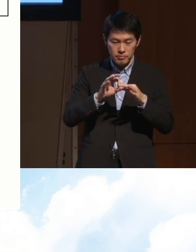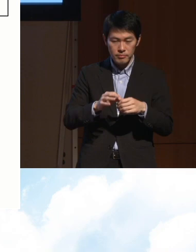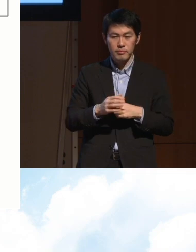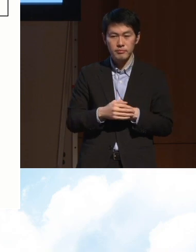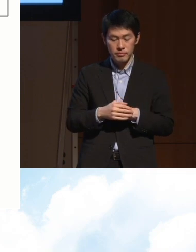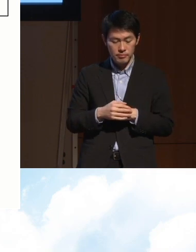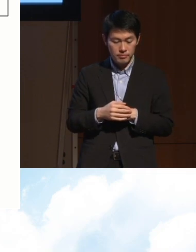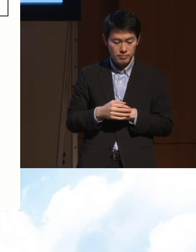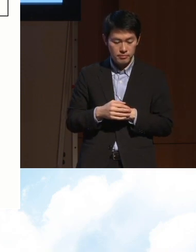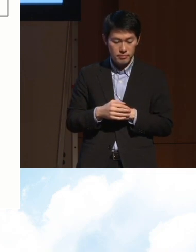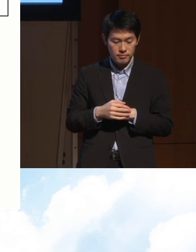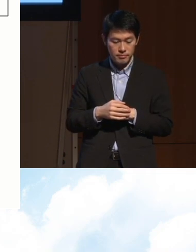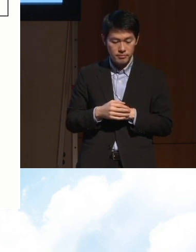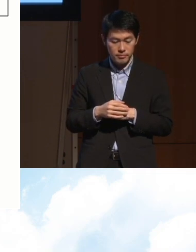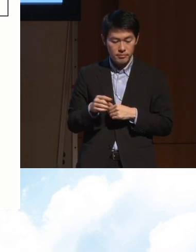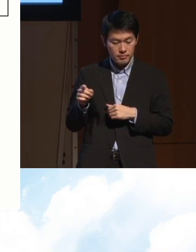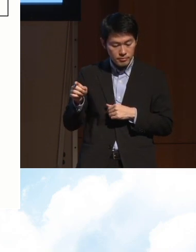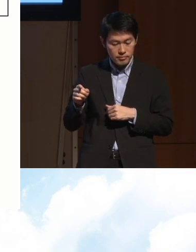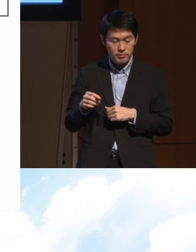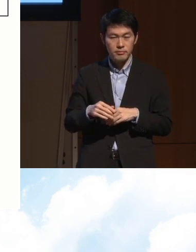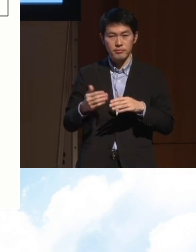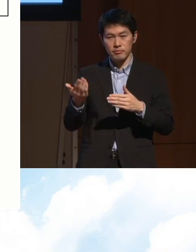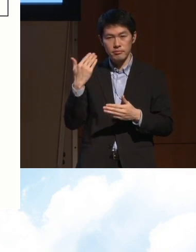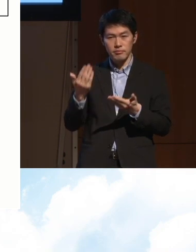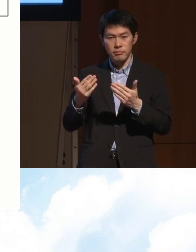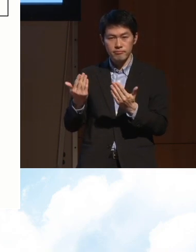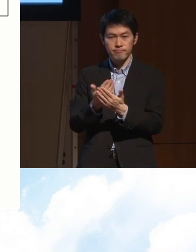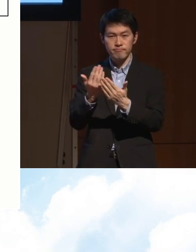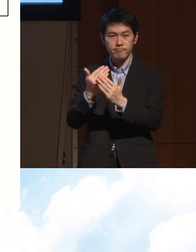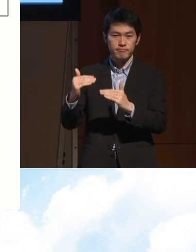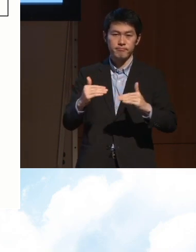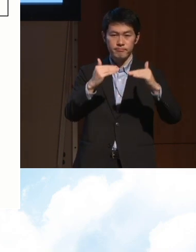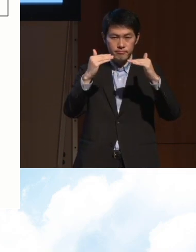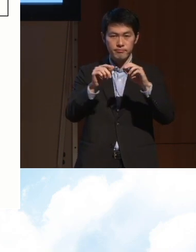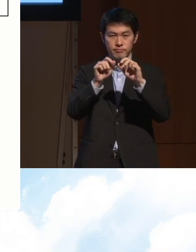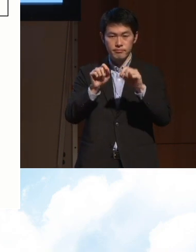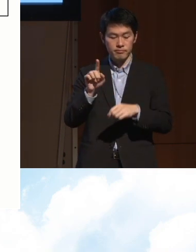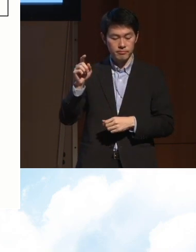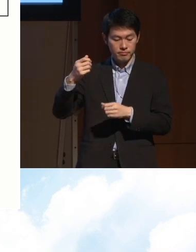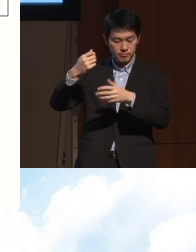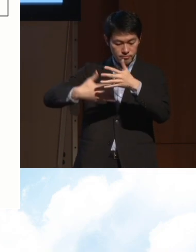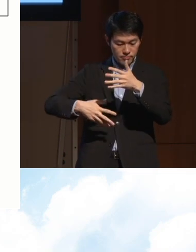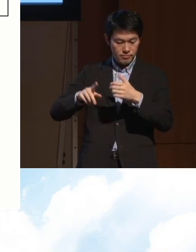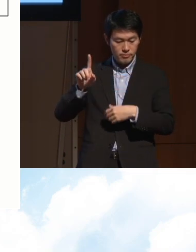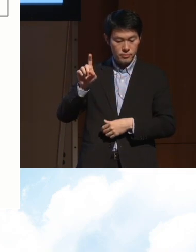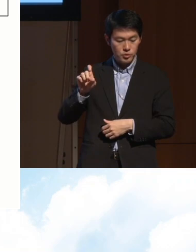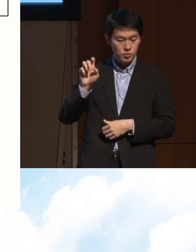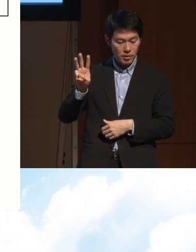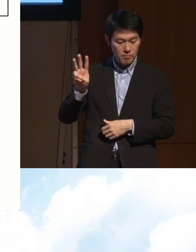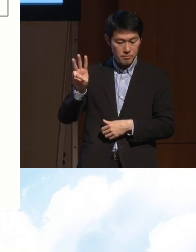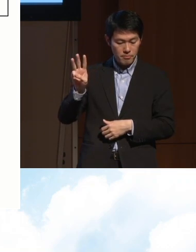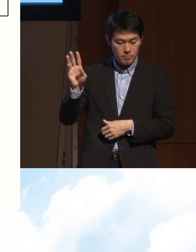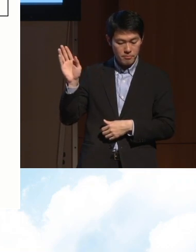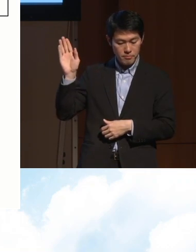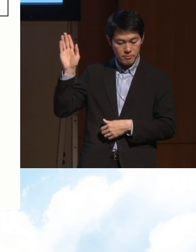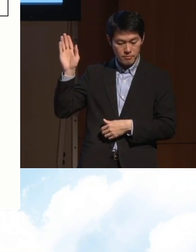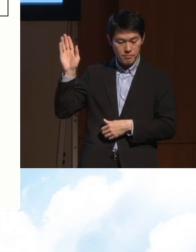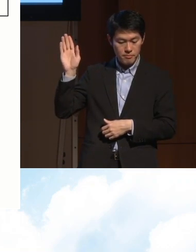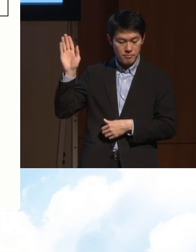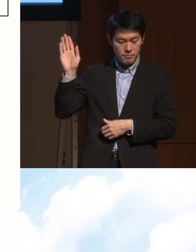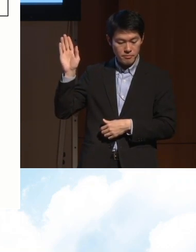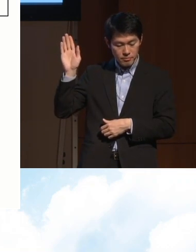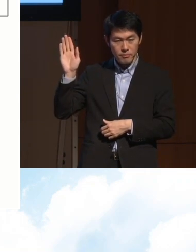13 items were determined, and also